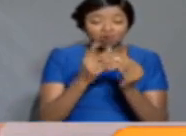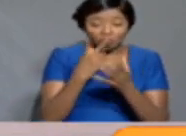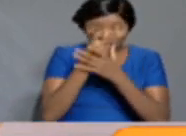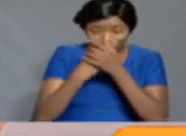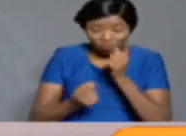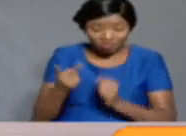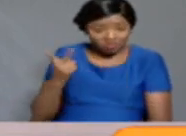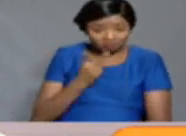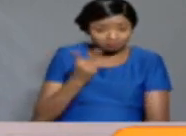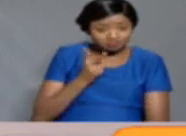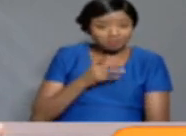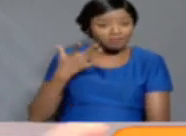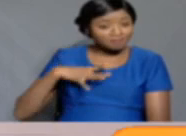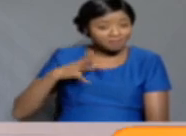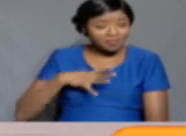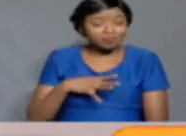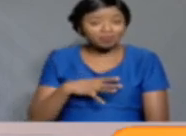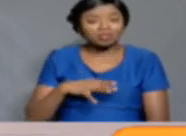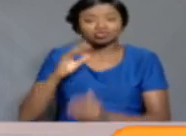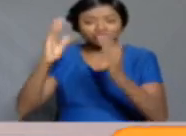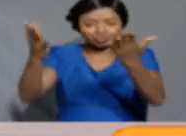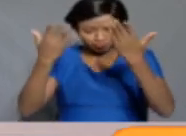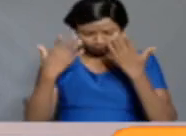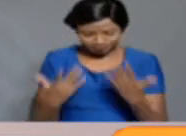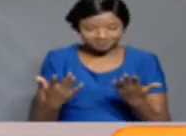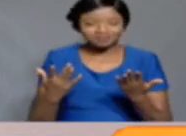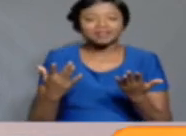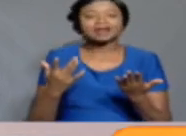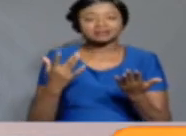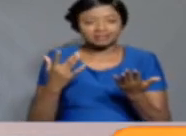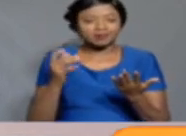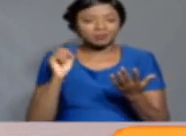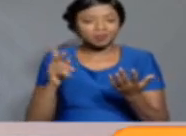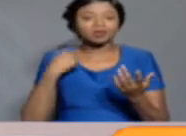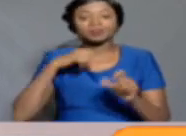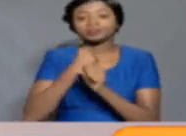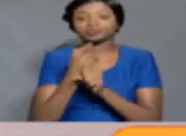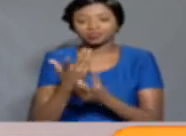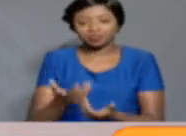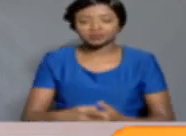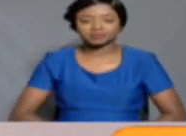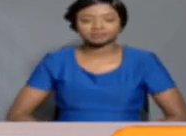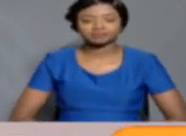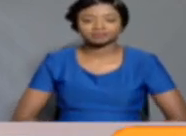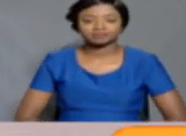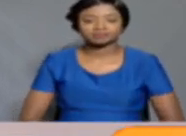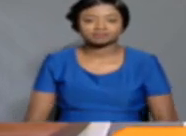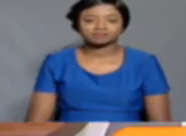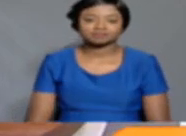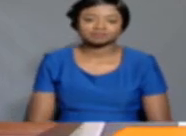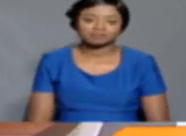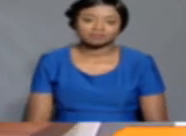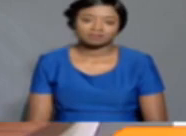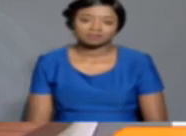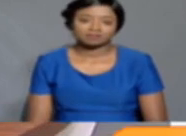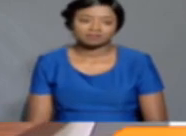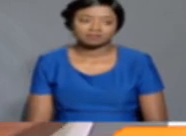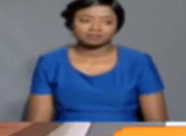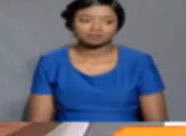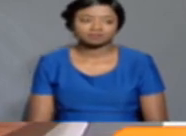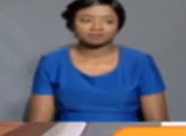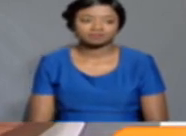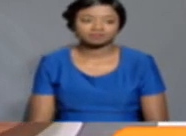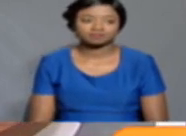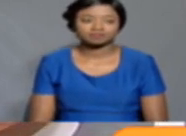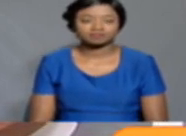two gentlemen to actually put everything on the table and say, what do we do? And that's right. LK, you understand